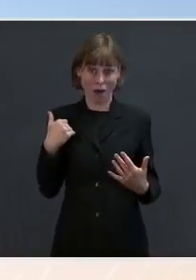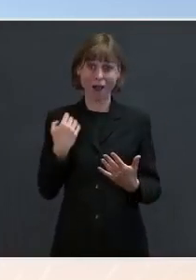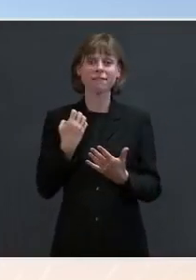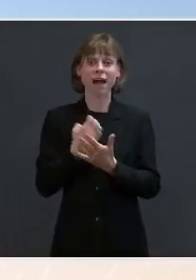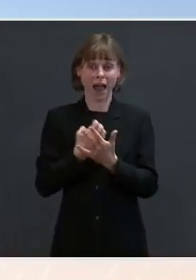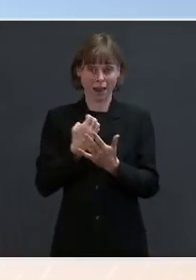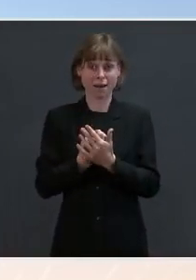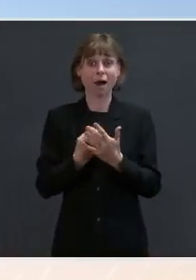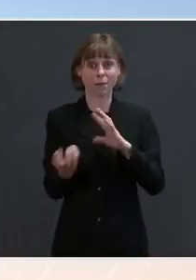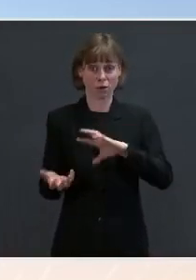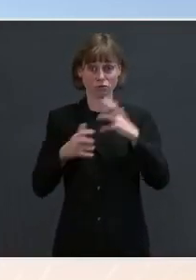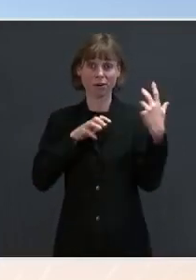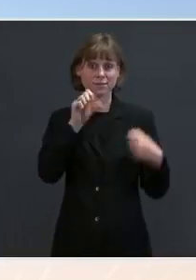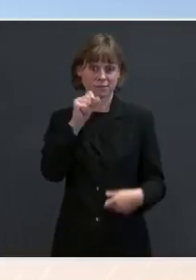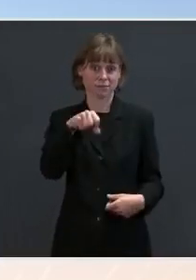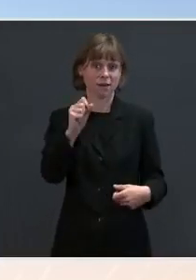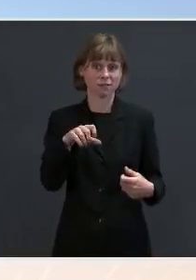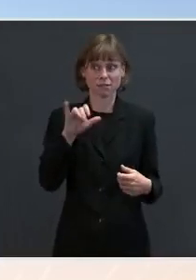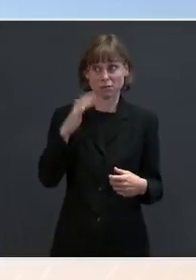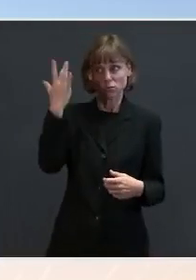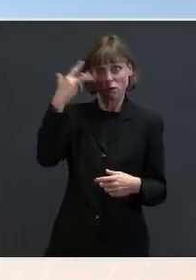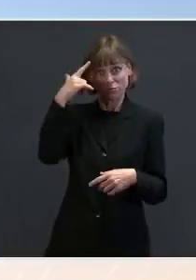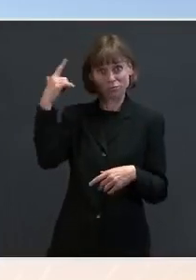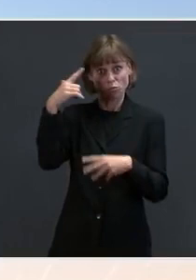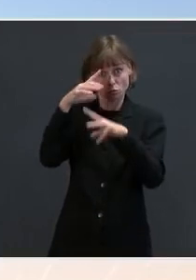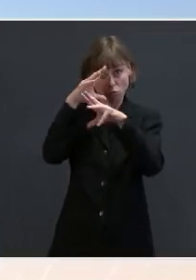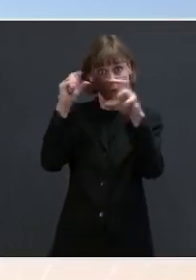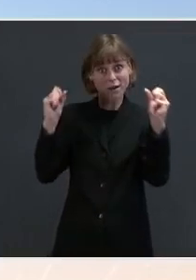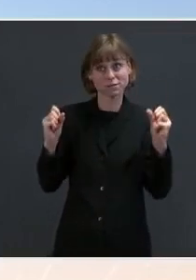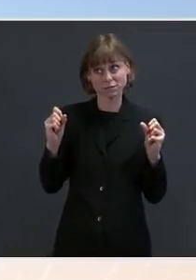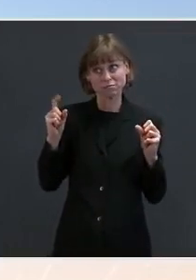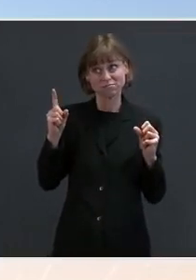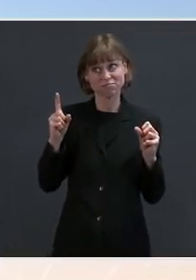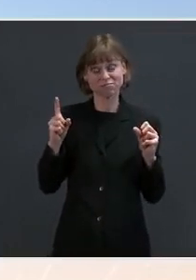reason why the president has been clear about the urgency of acting here.